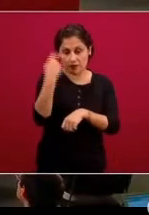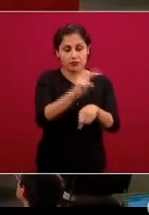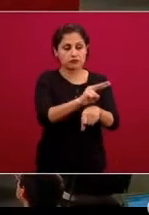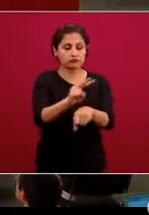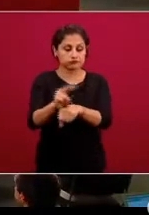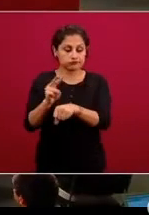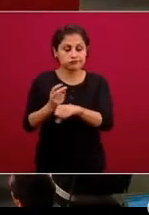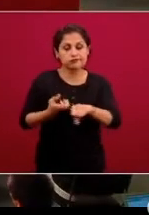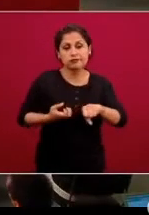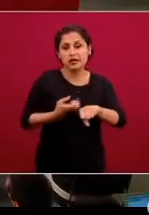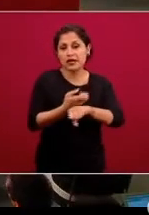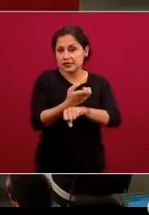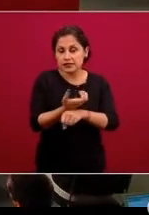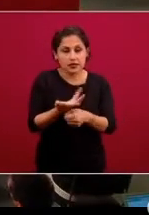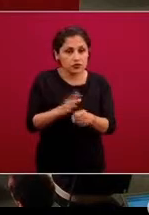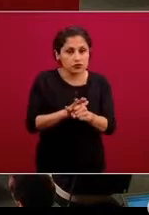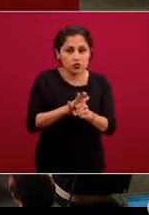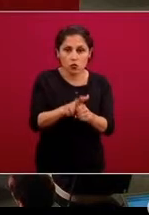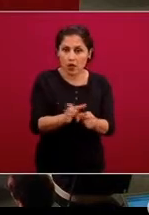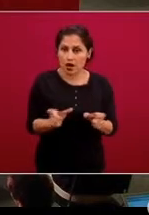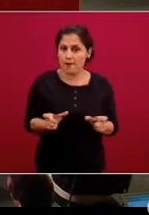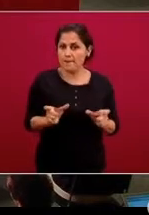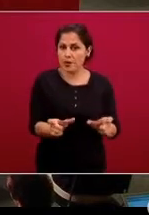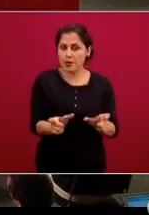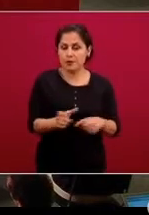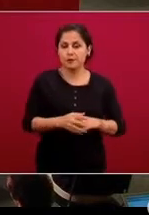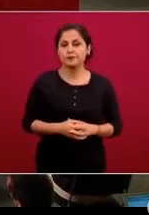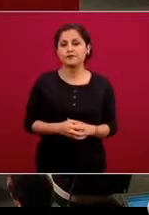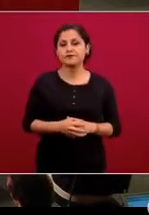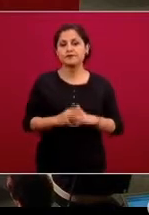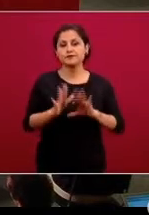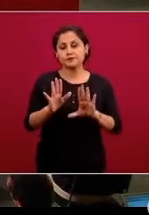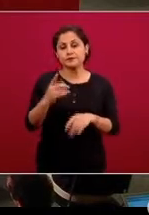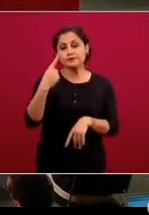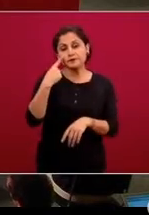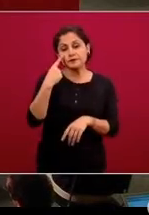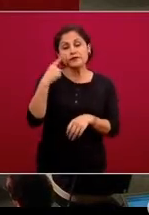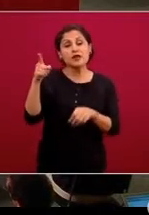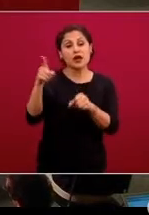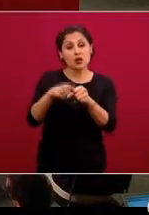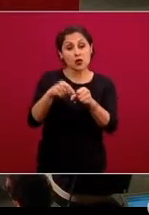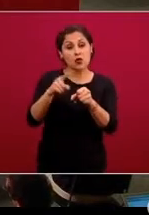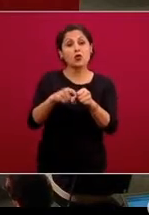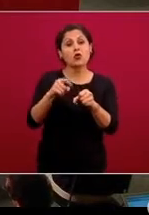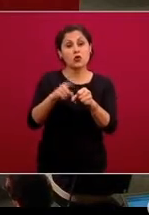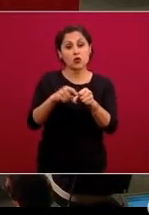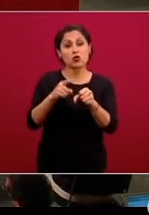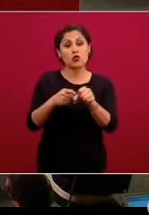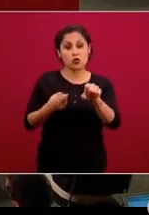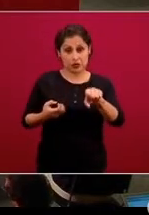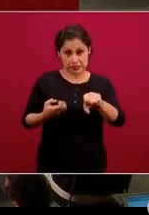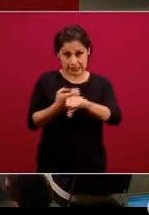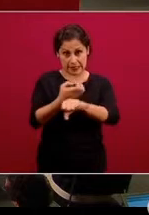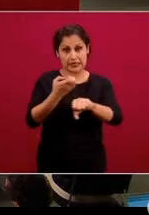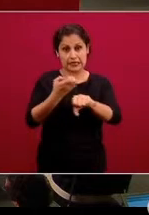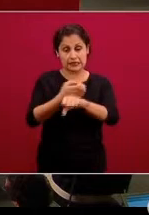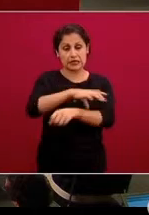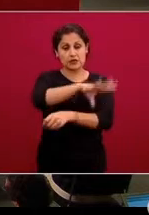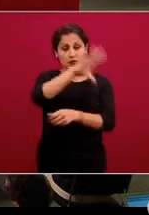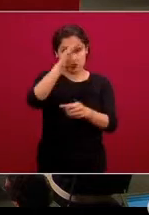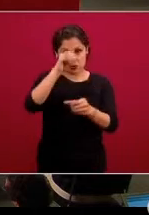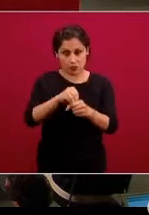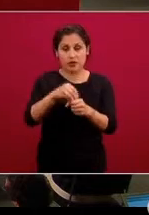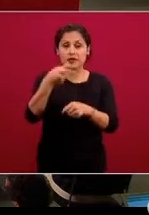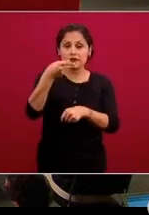happening. Now, even if the whole state is not completely filled in with color, we